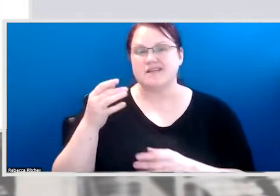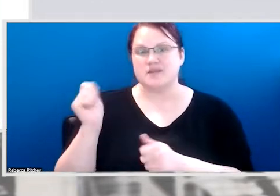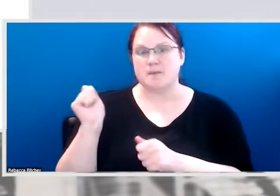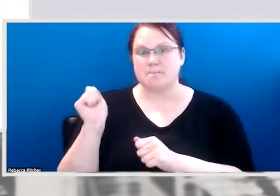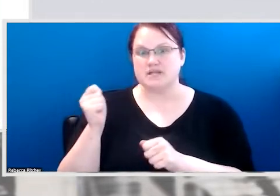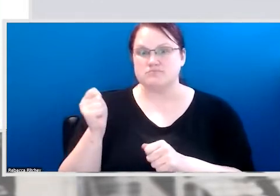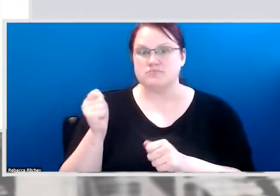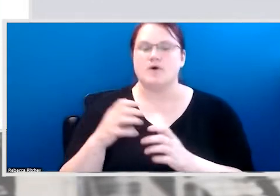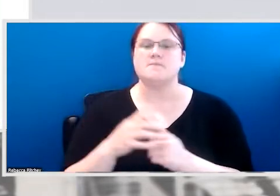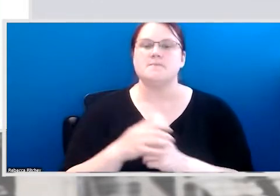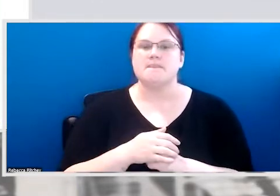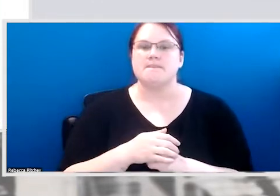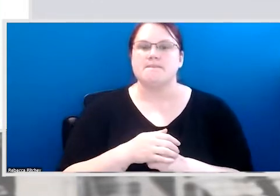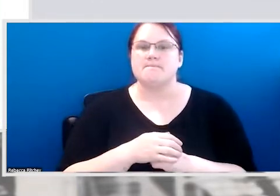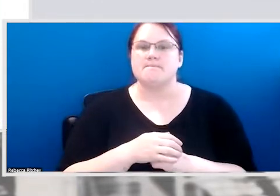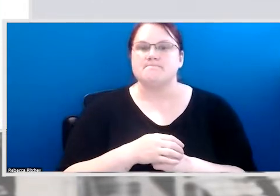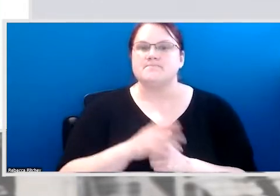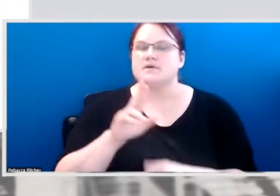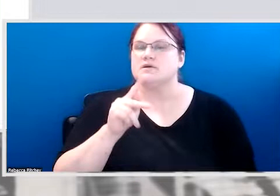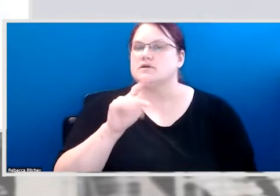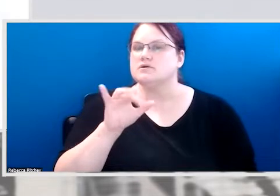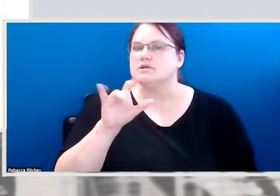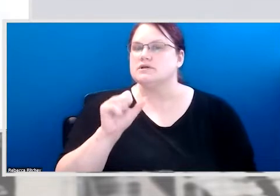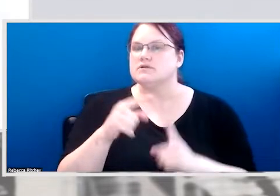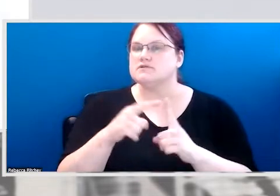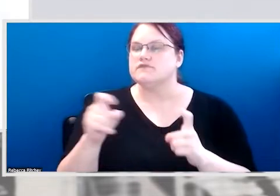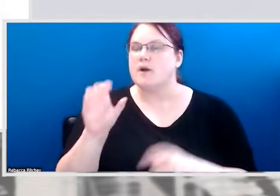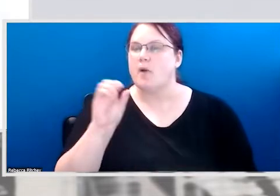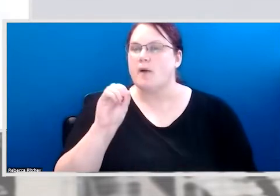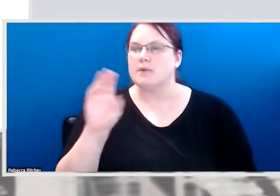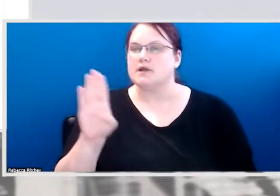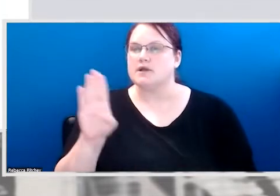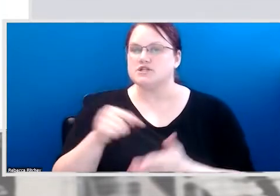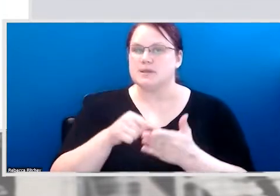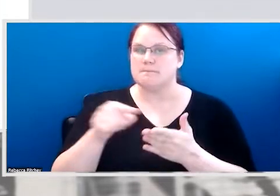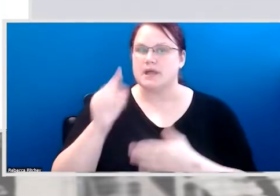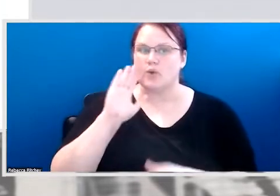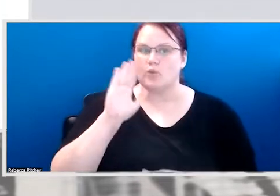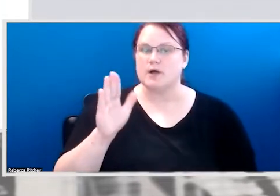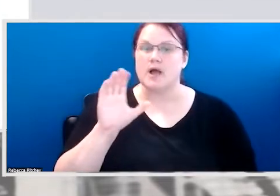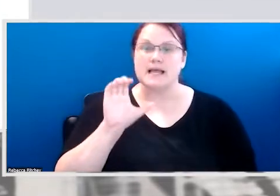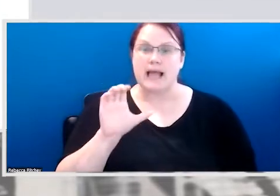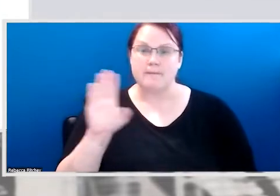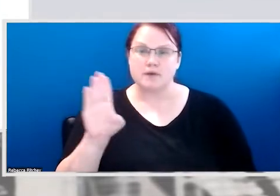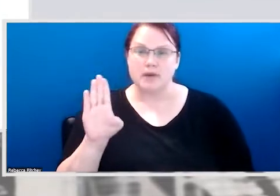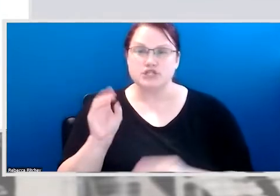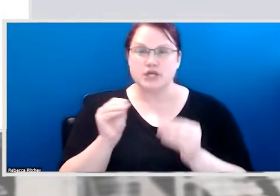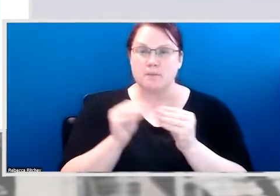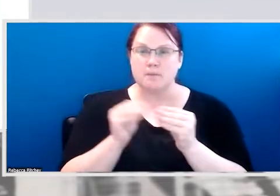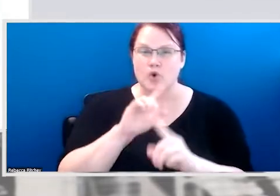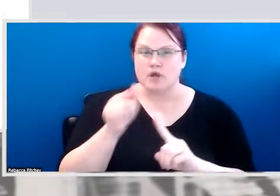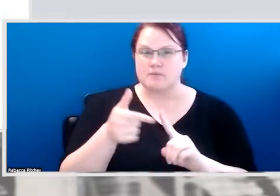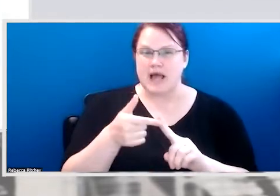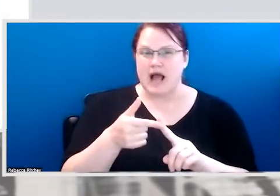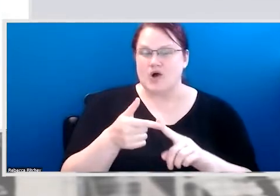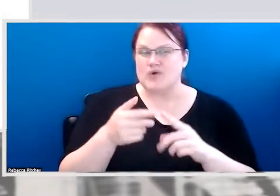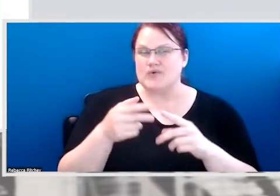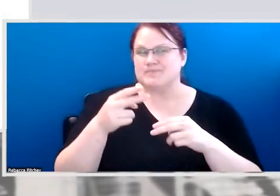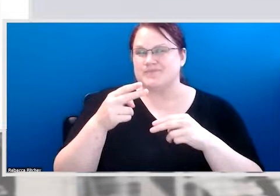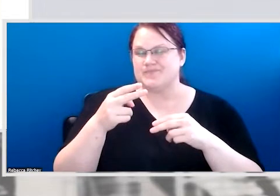up and installed, the actual utilities get paid for out of the operating budget. The capital budget is more so about the built environment.